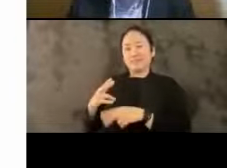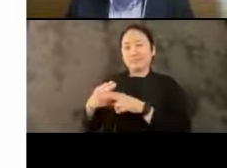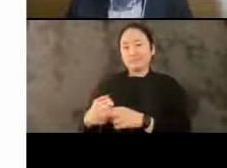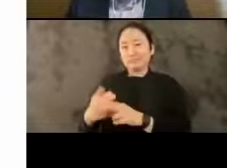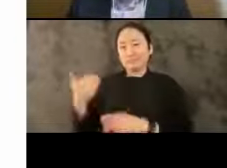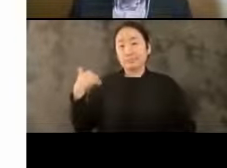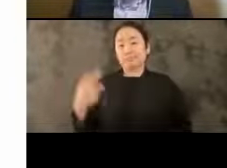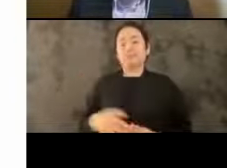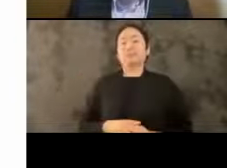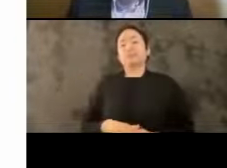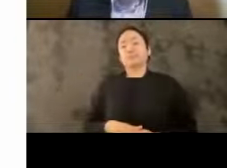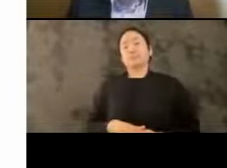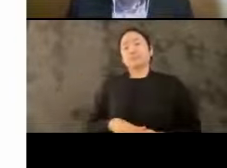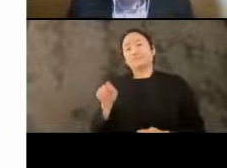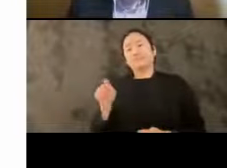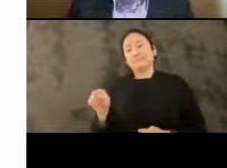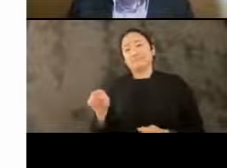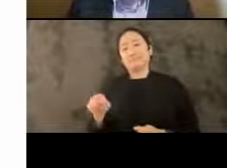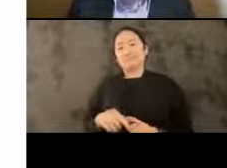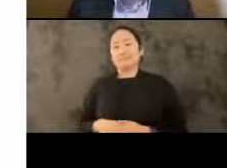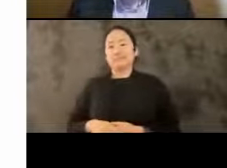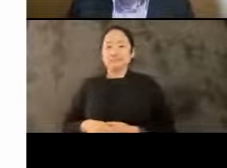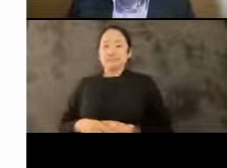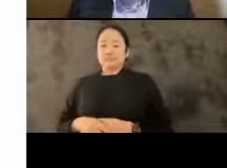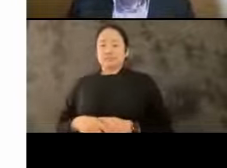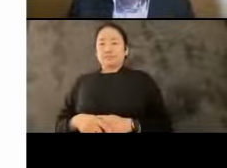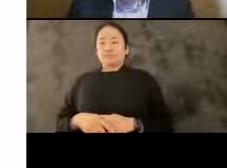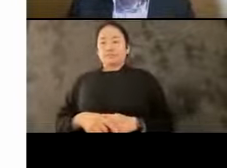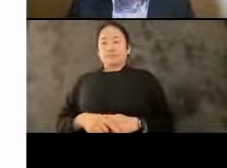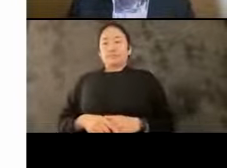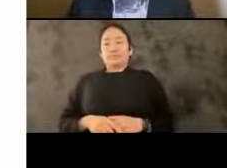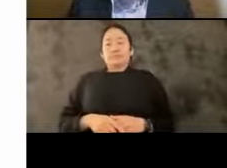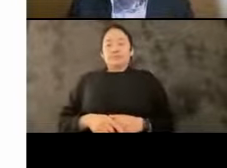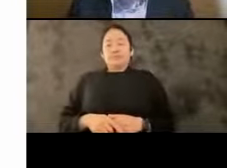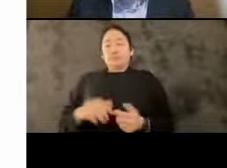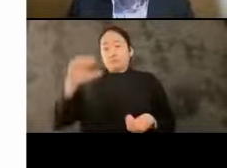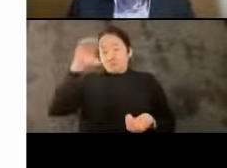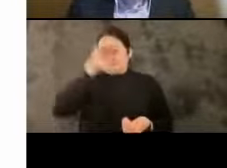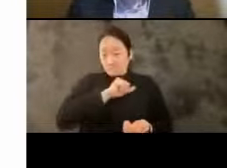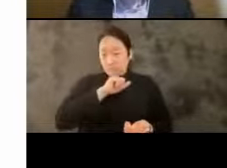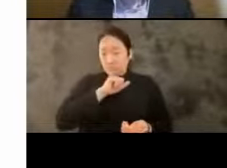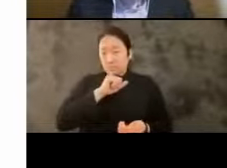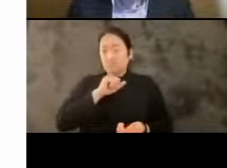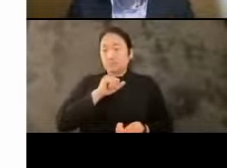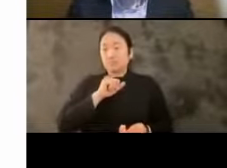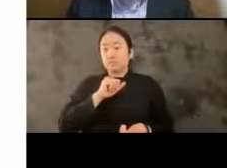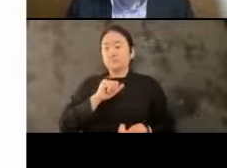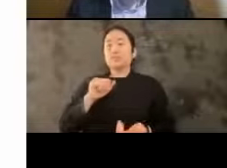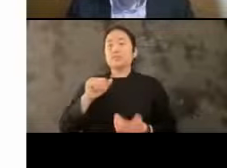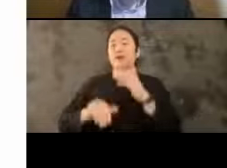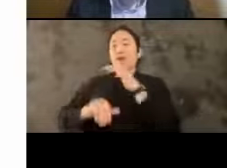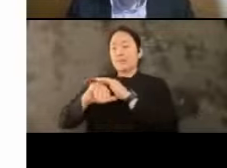is, again, assuming that this project would be eligible for the up to 80% of the federal